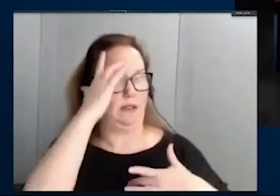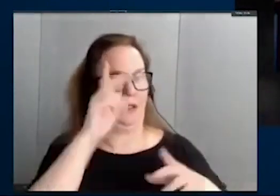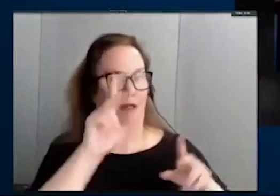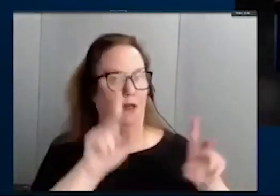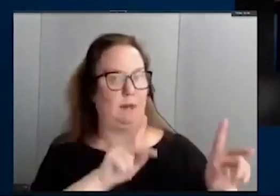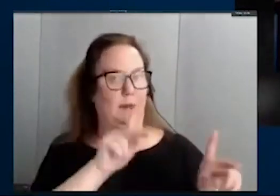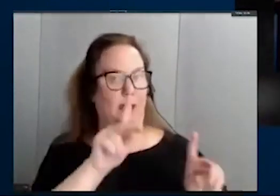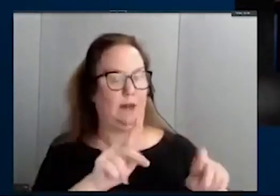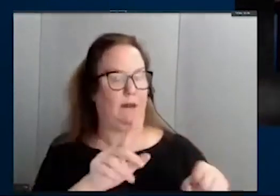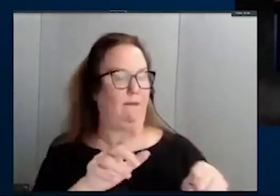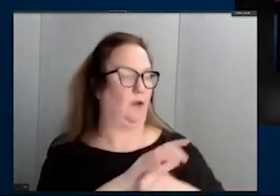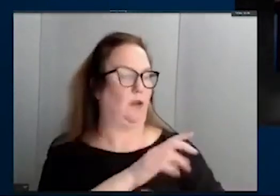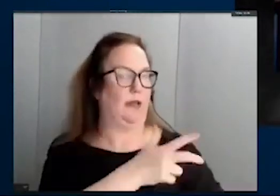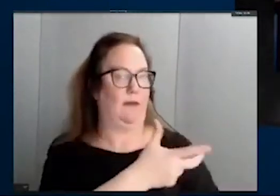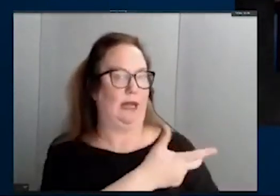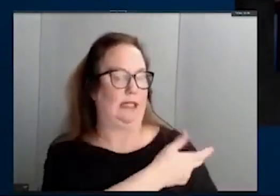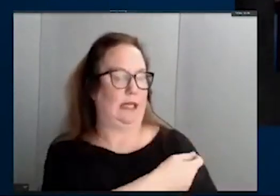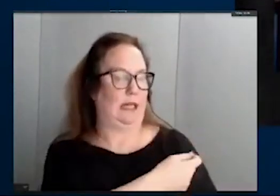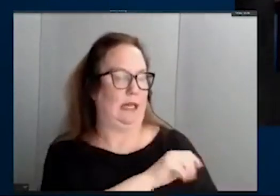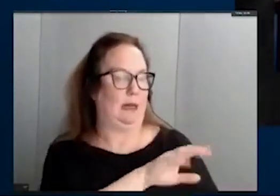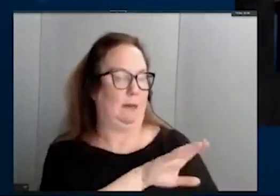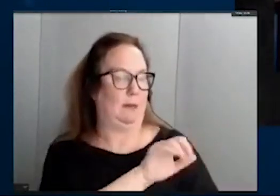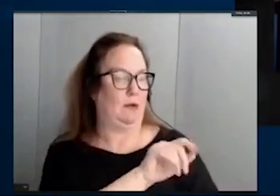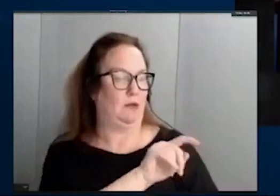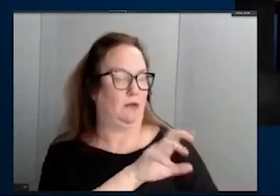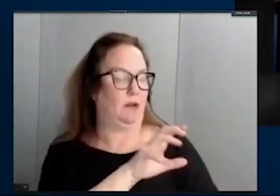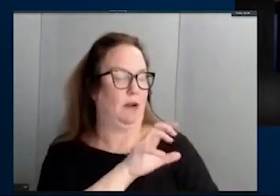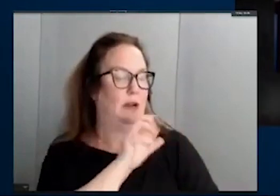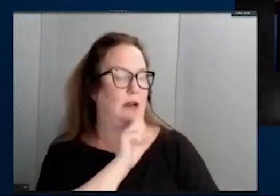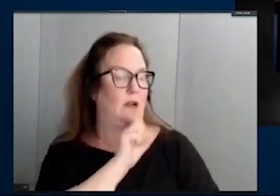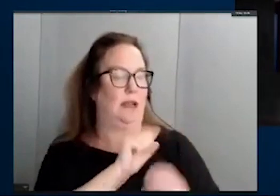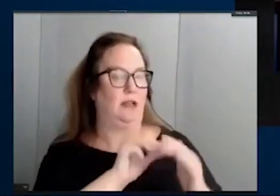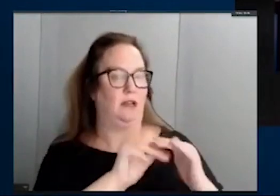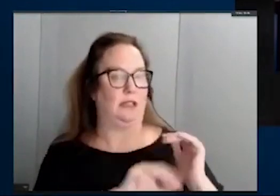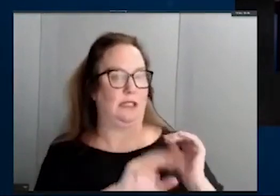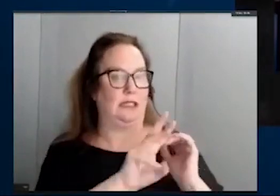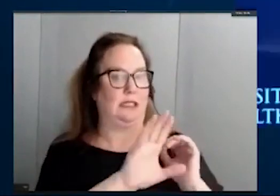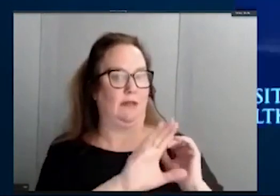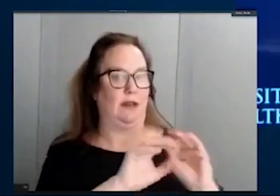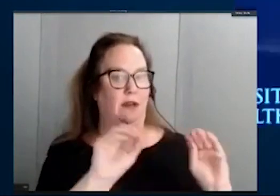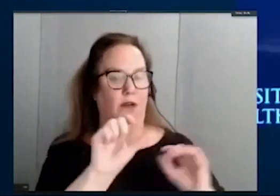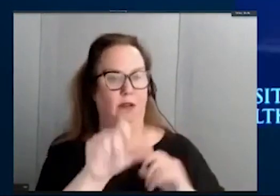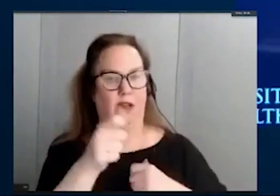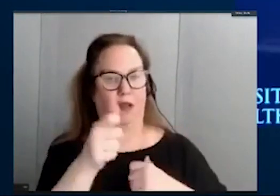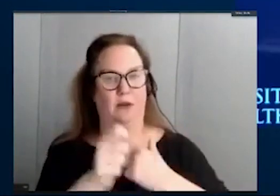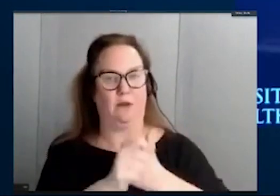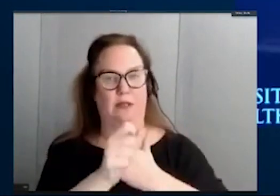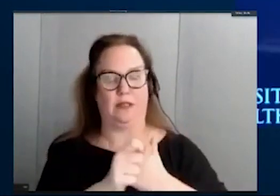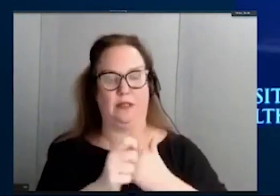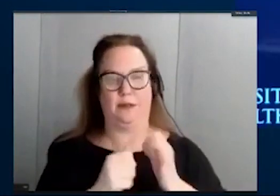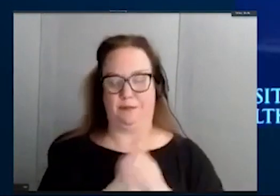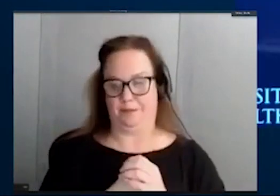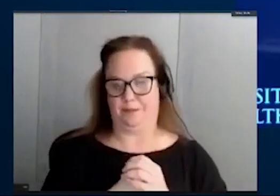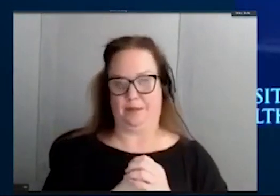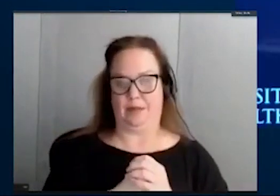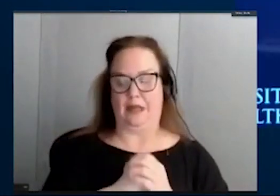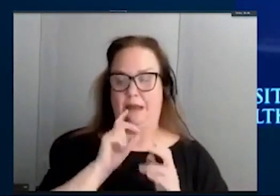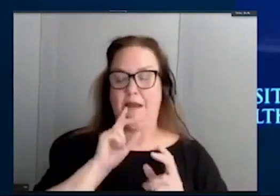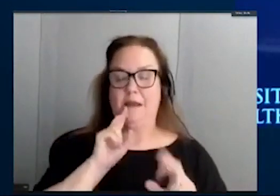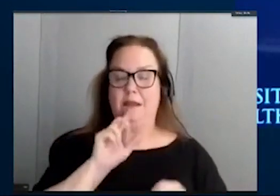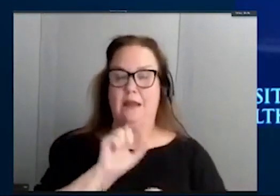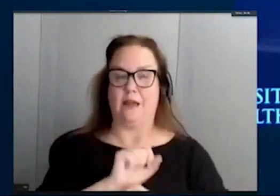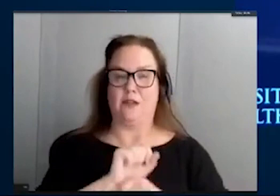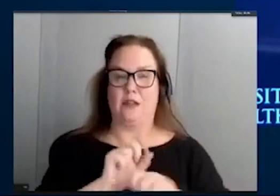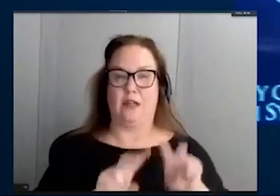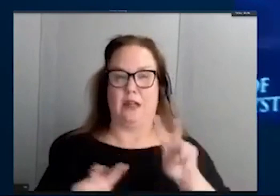are fully vaccinated and boosted under the age of 65 and have none of those other risk factors? They actually looked at exactly what